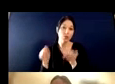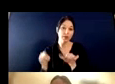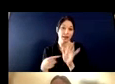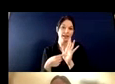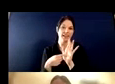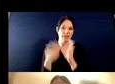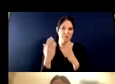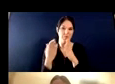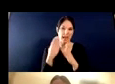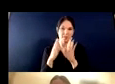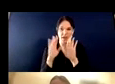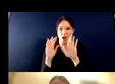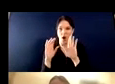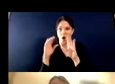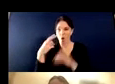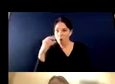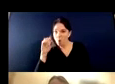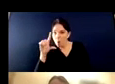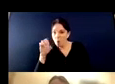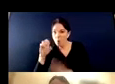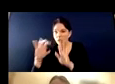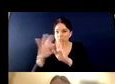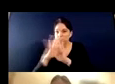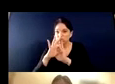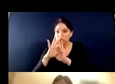hole in the tympanic membrane or eardrum.